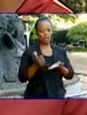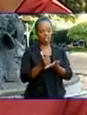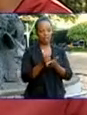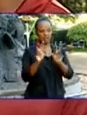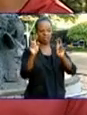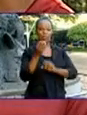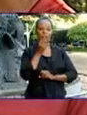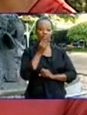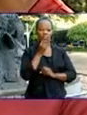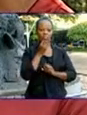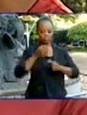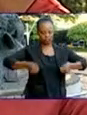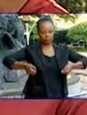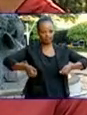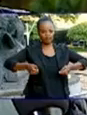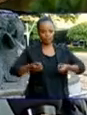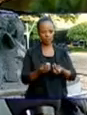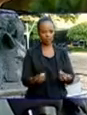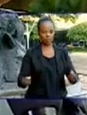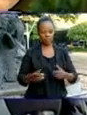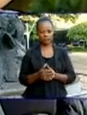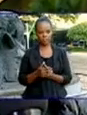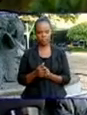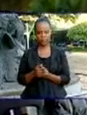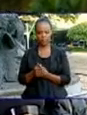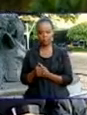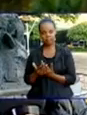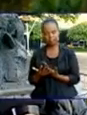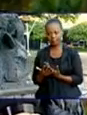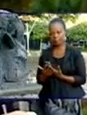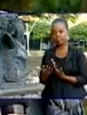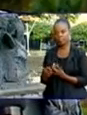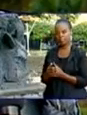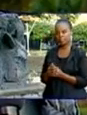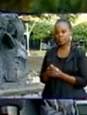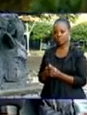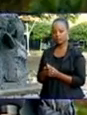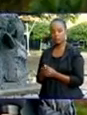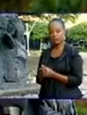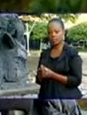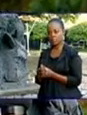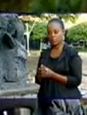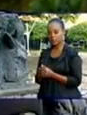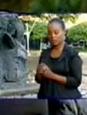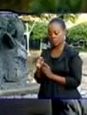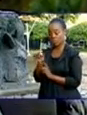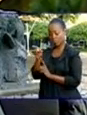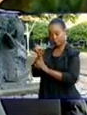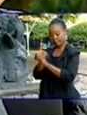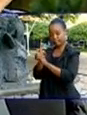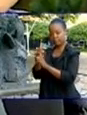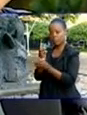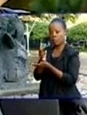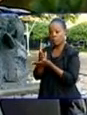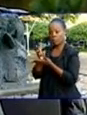Yes, that's about it. What about the support for you? Because I can imagine seeing what you see on a daily